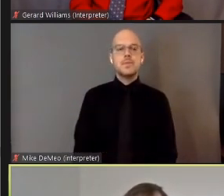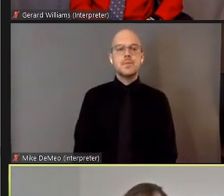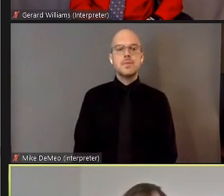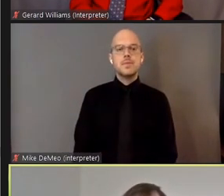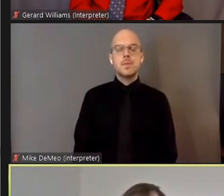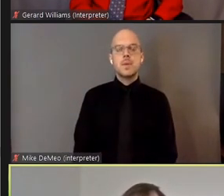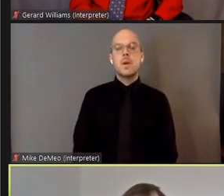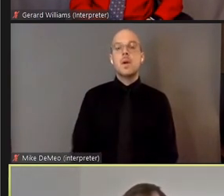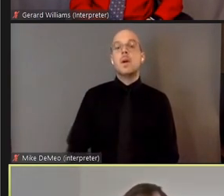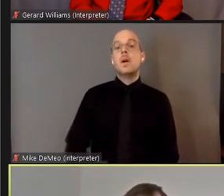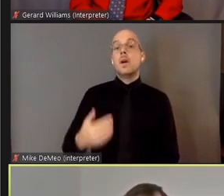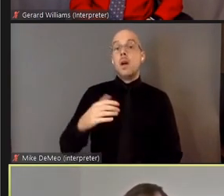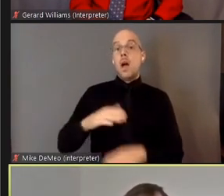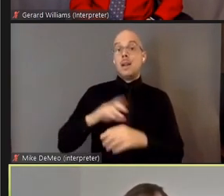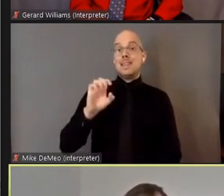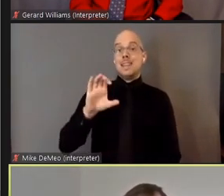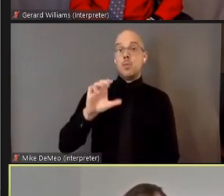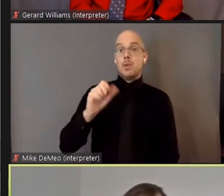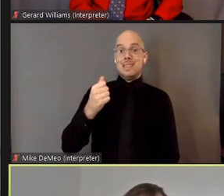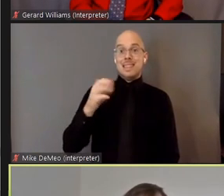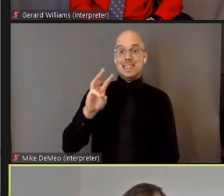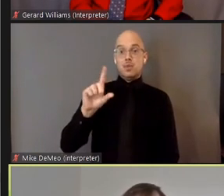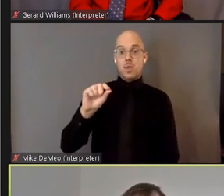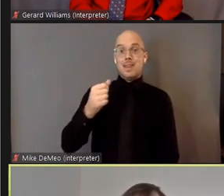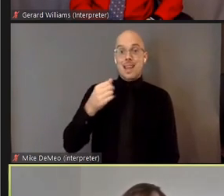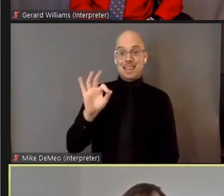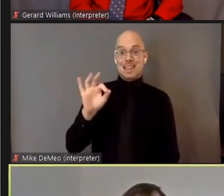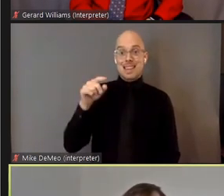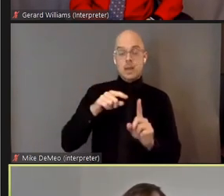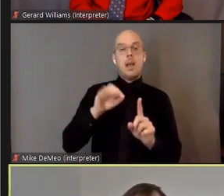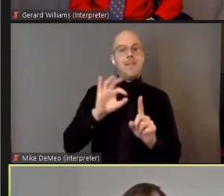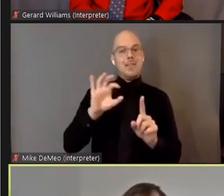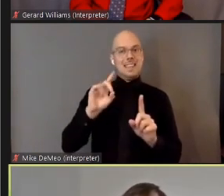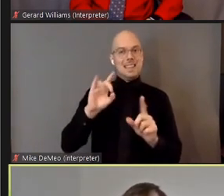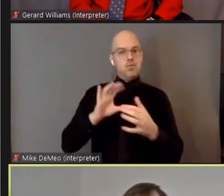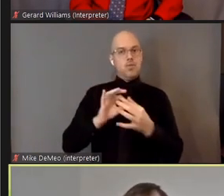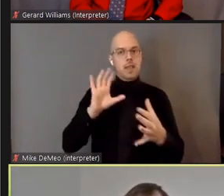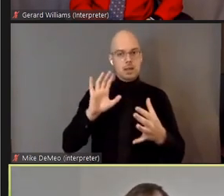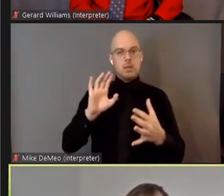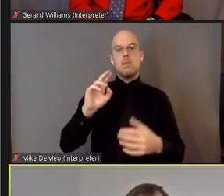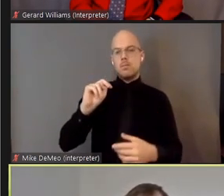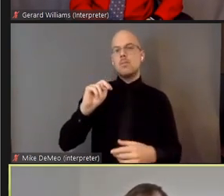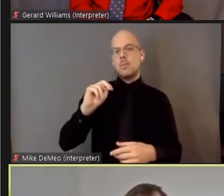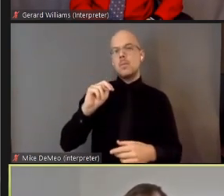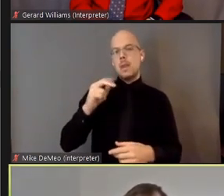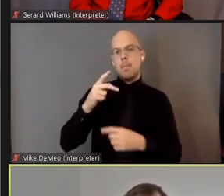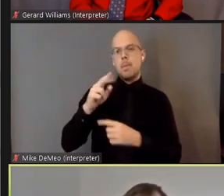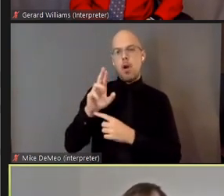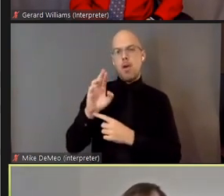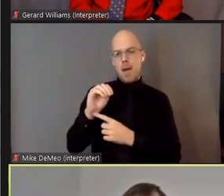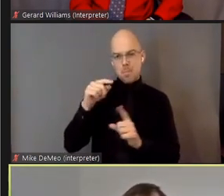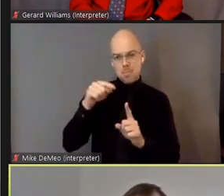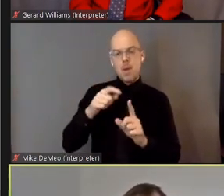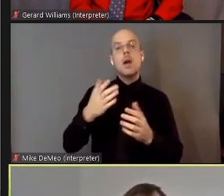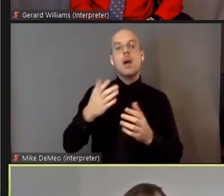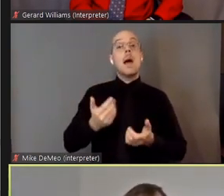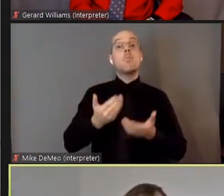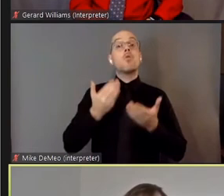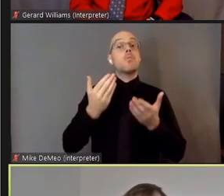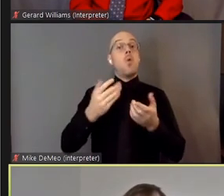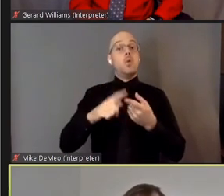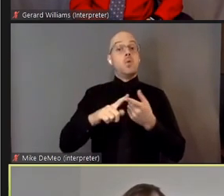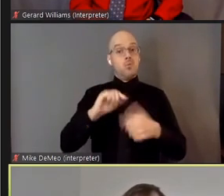On December 16th, 2019, the FCC released a notice of proposed rulemaking that proposed to